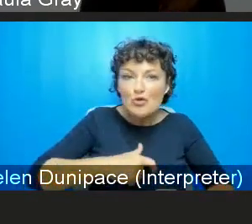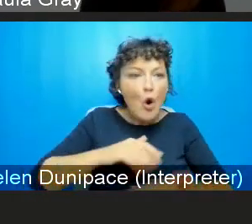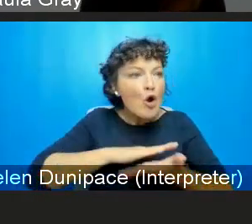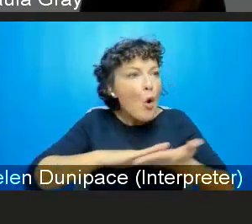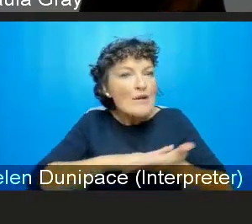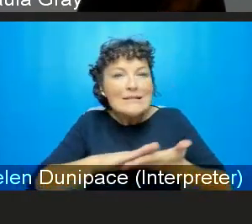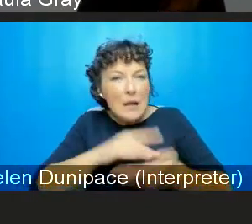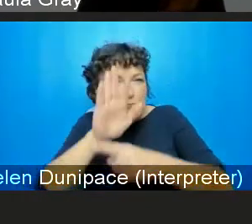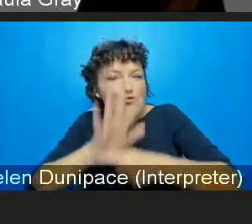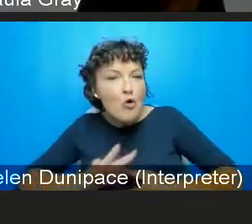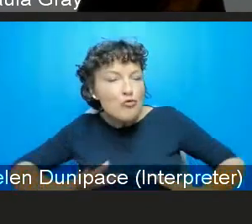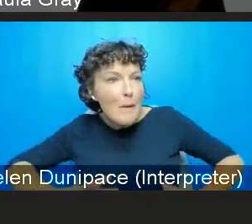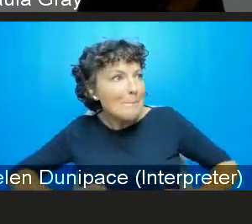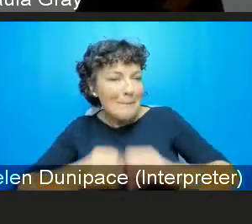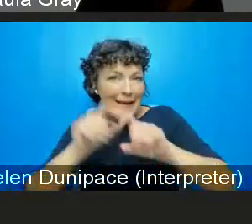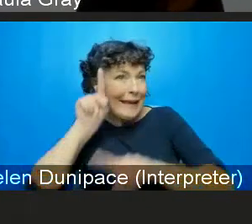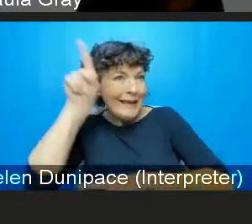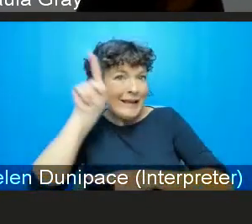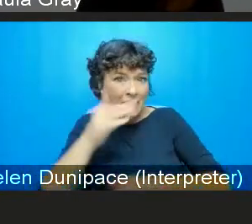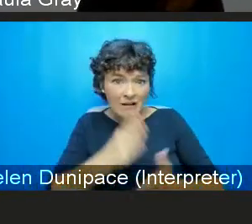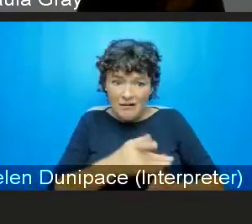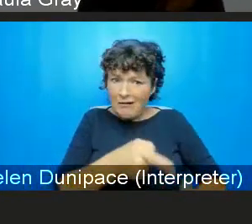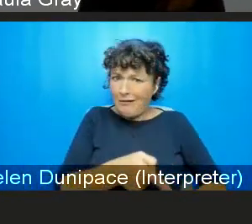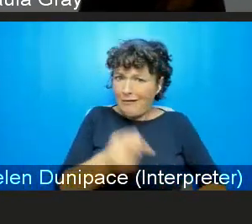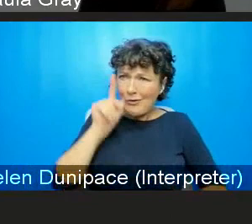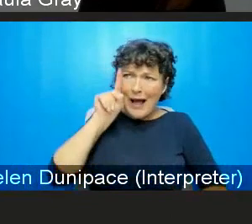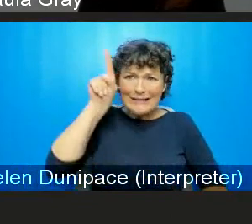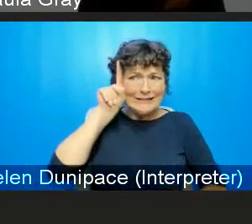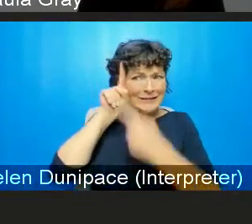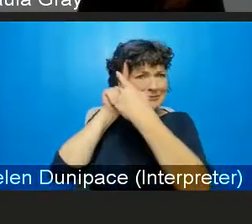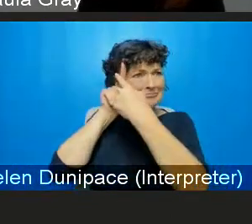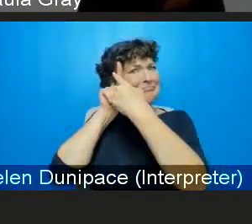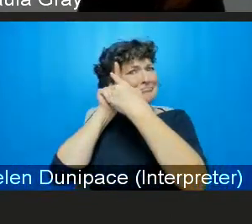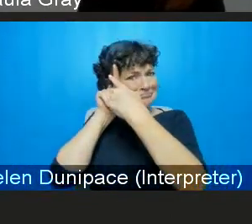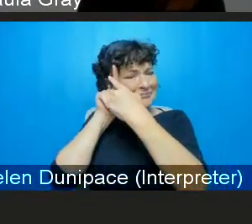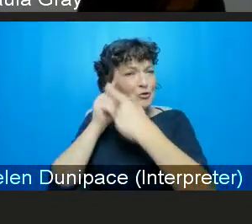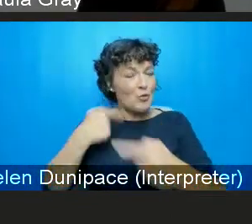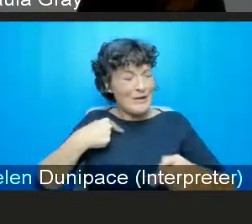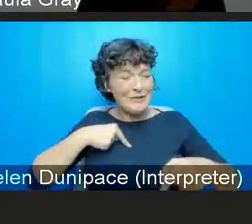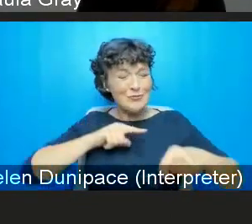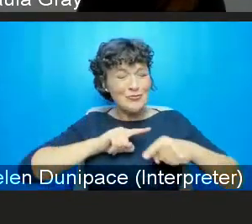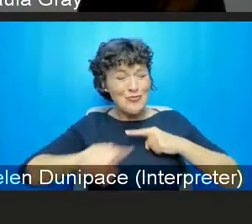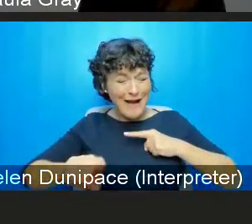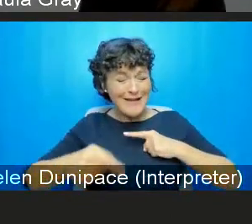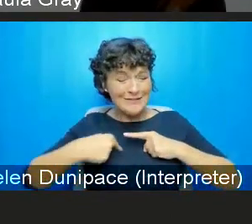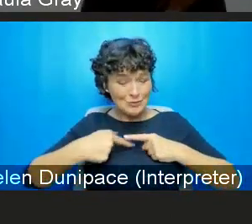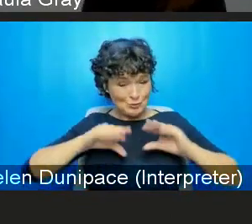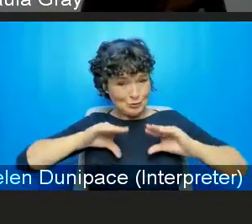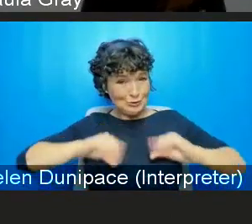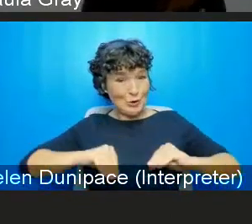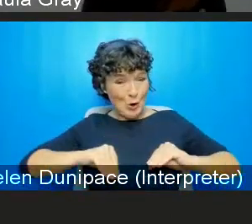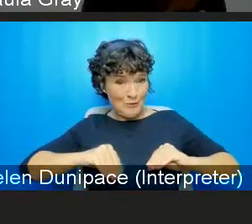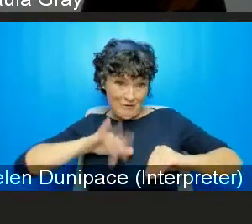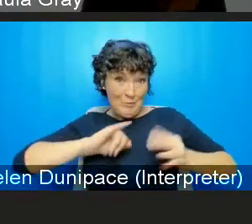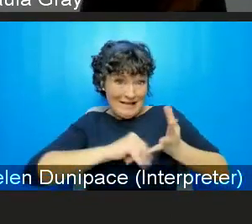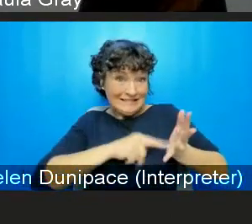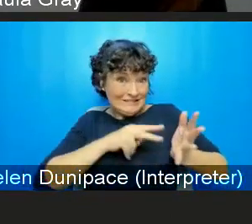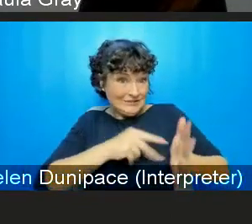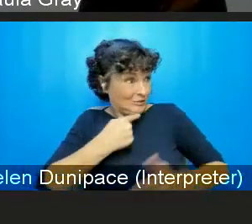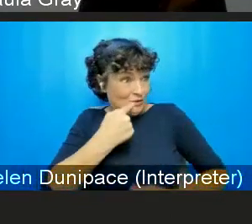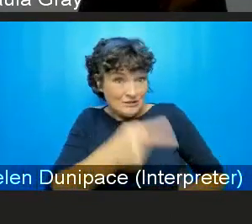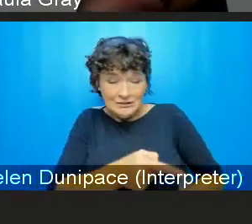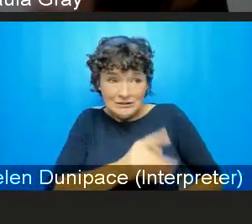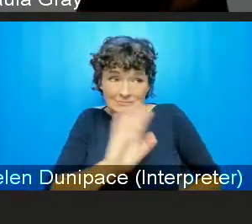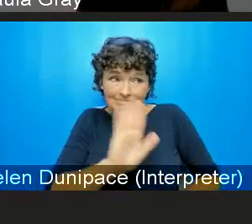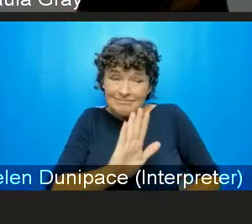and ideas. So what we tend to do is, where we can move away from asking somebody to outline their previous skills and experience,